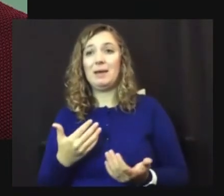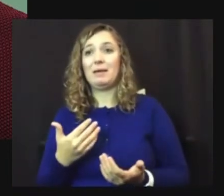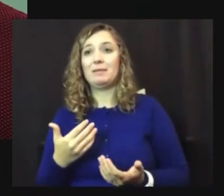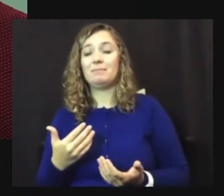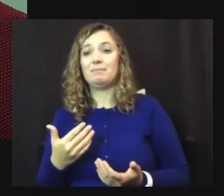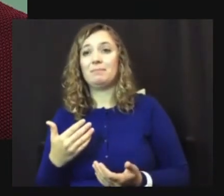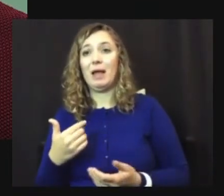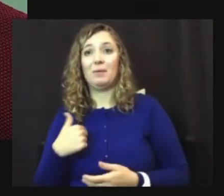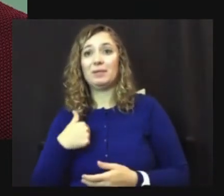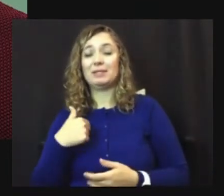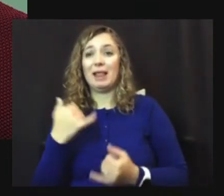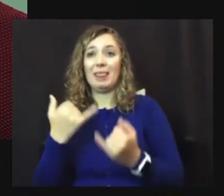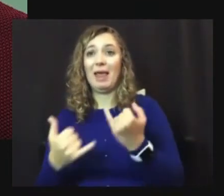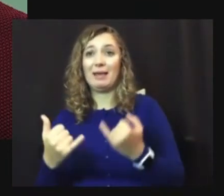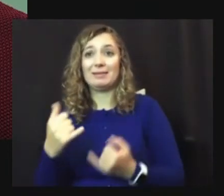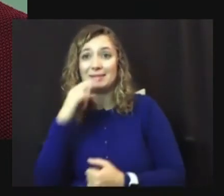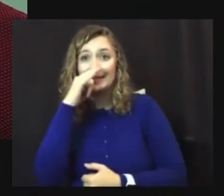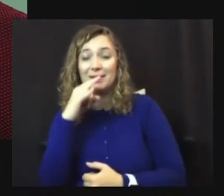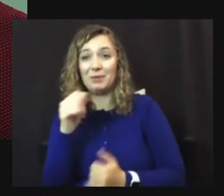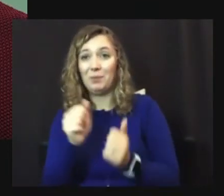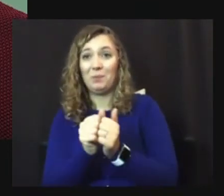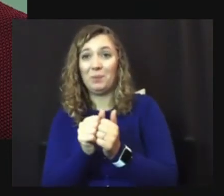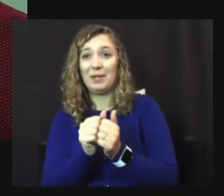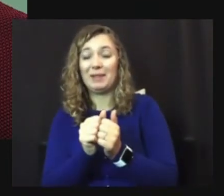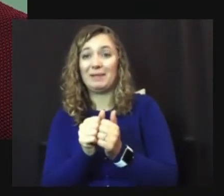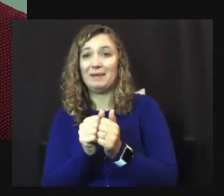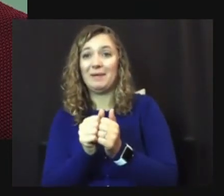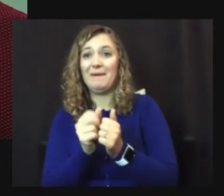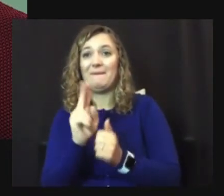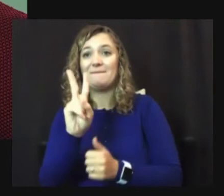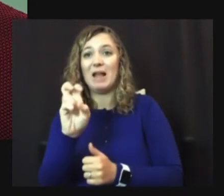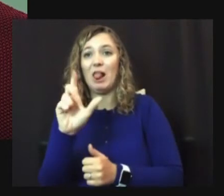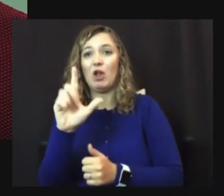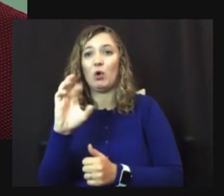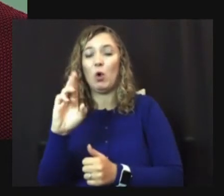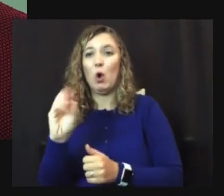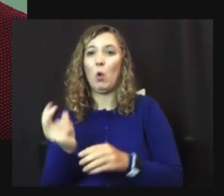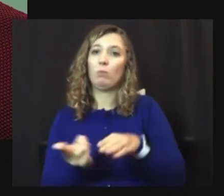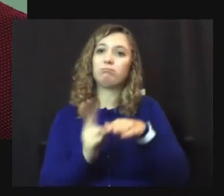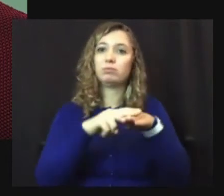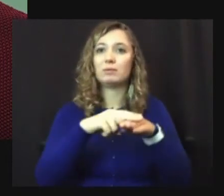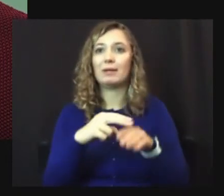It was not cool. But yeah, so